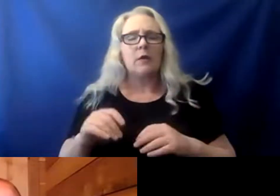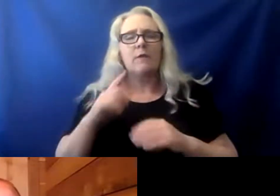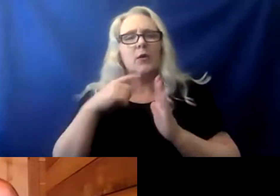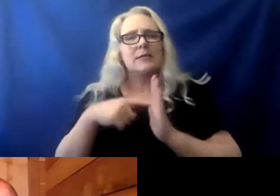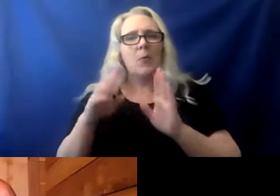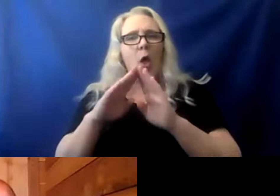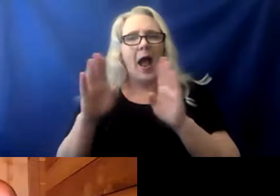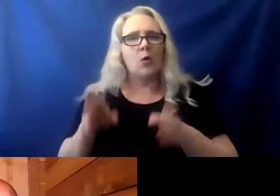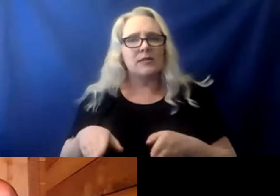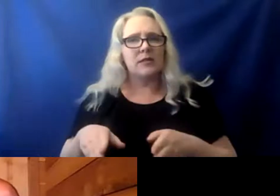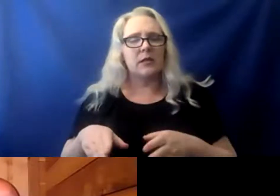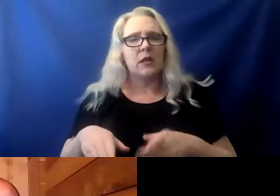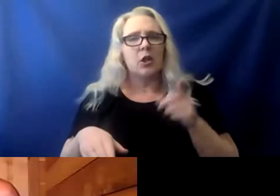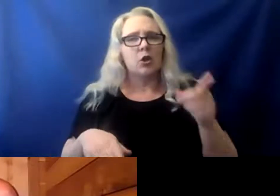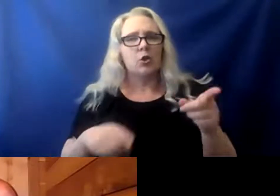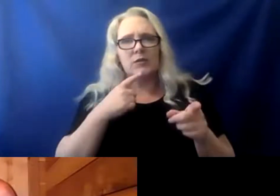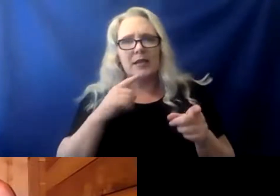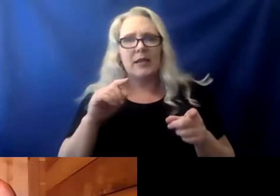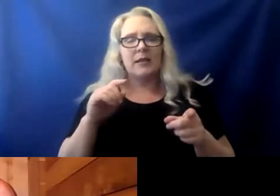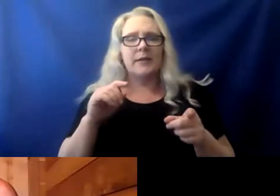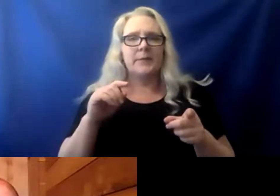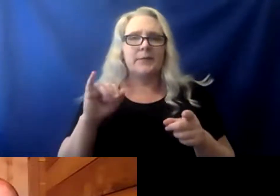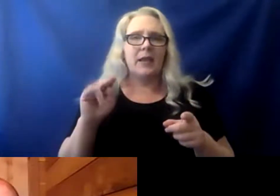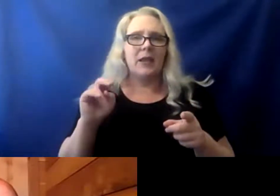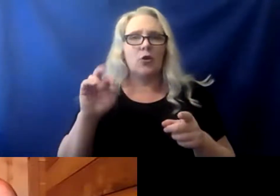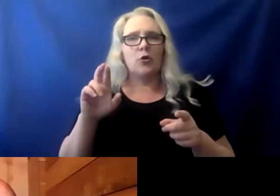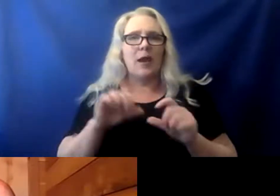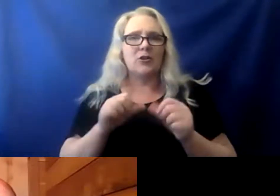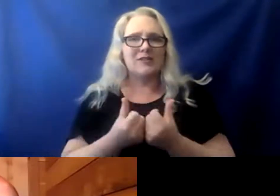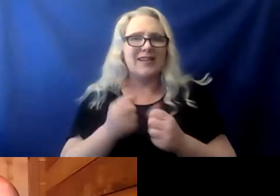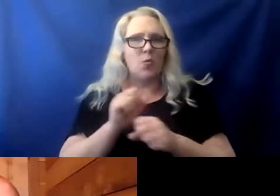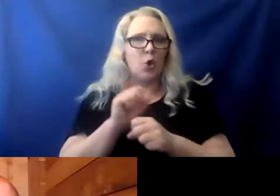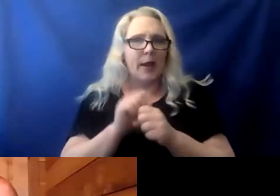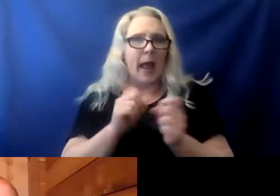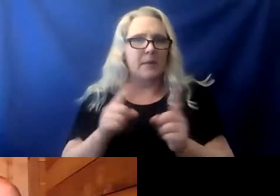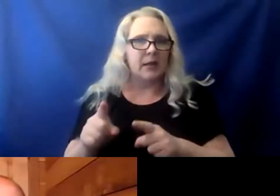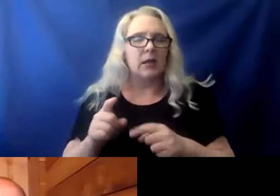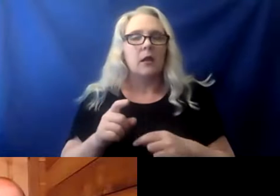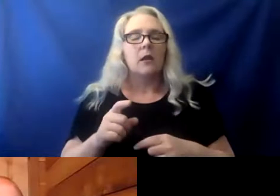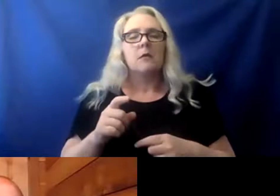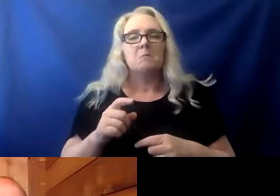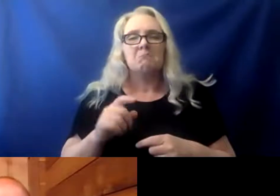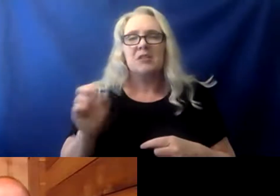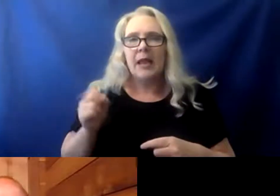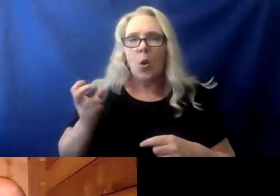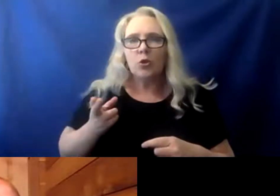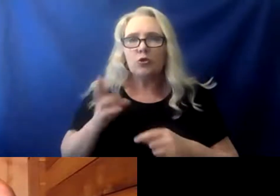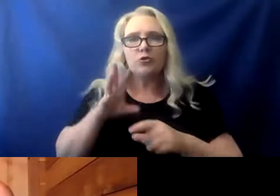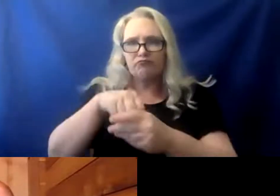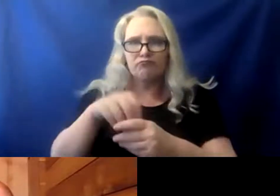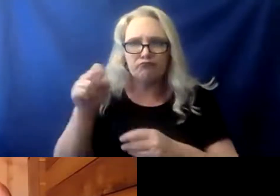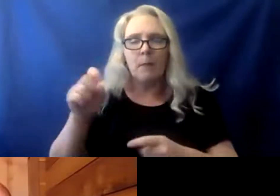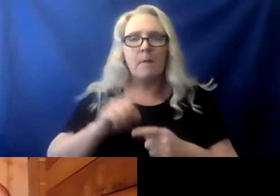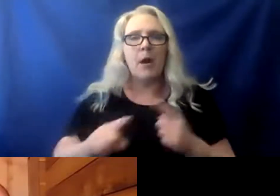one. You mentioned that there's some interagency work happening, and I know there's been some engagement from stakeholders, but there's not a